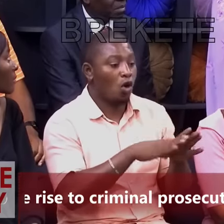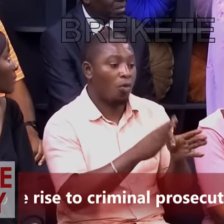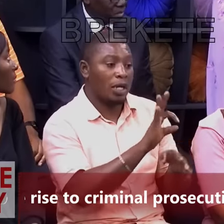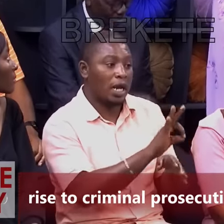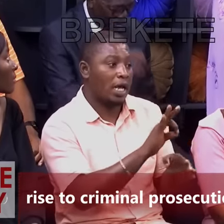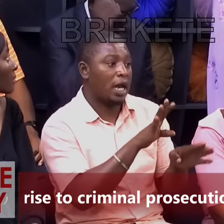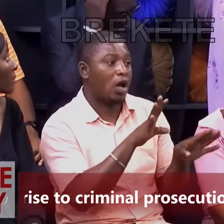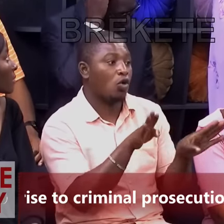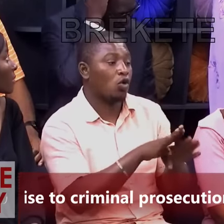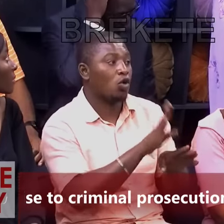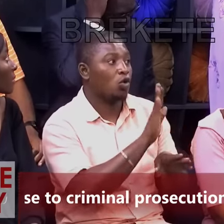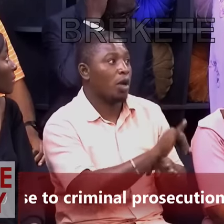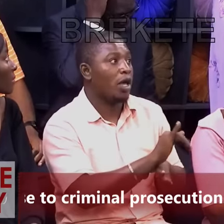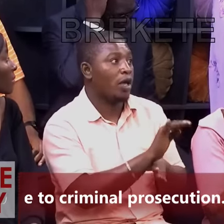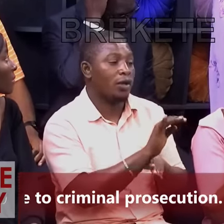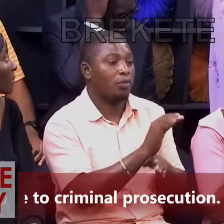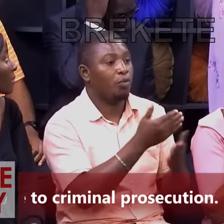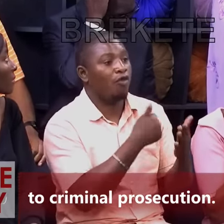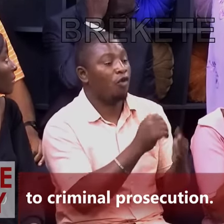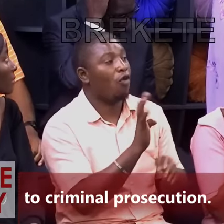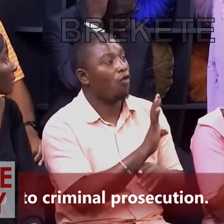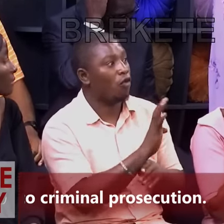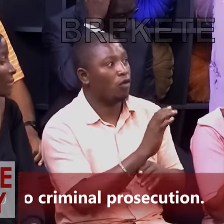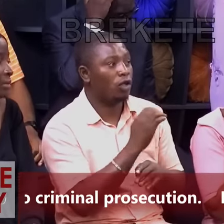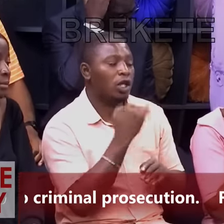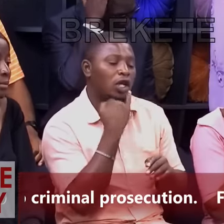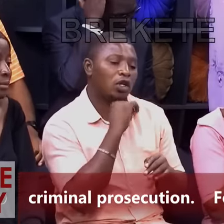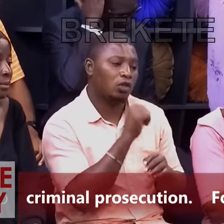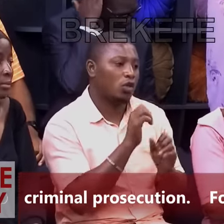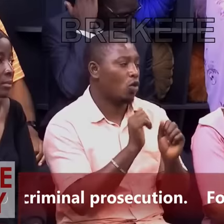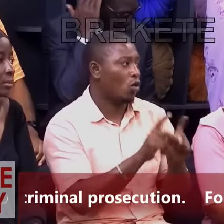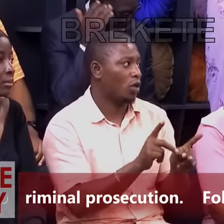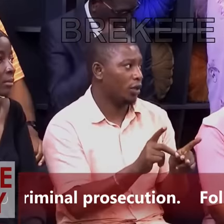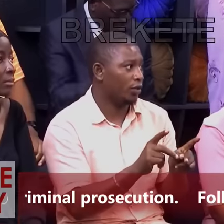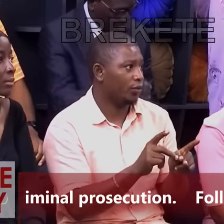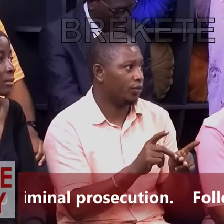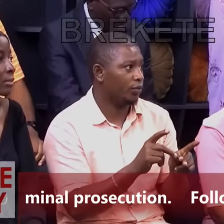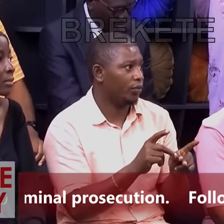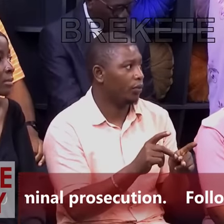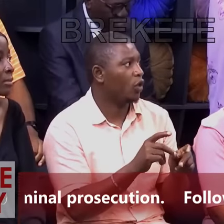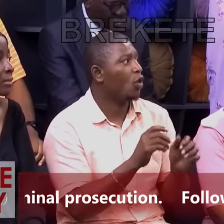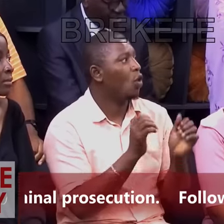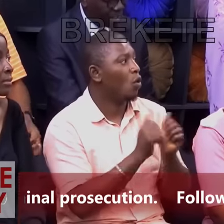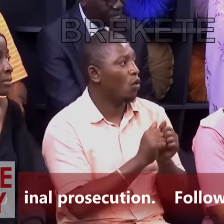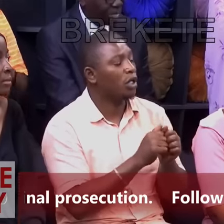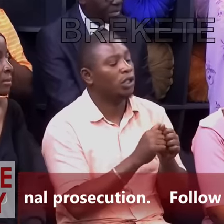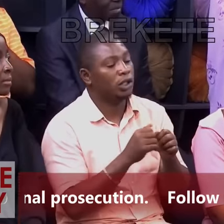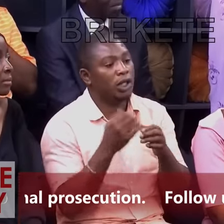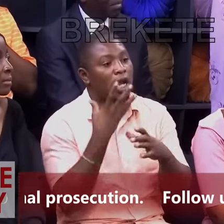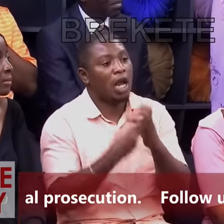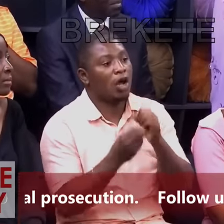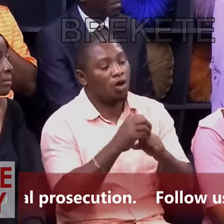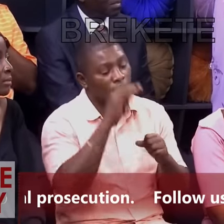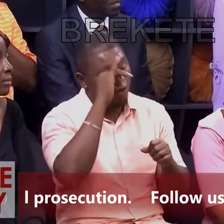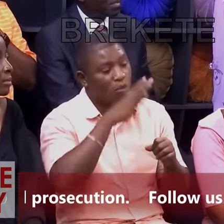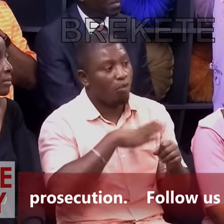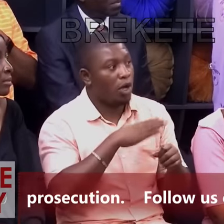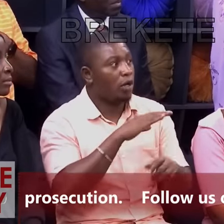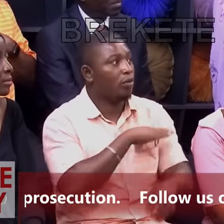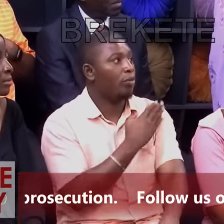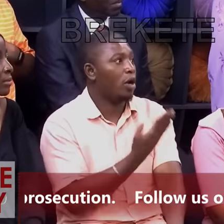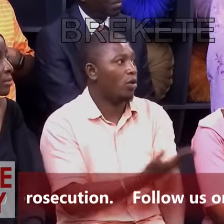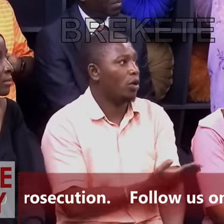supposed to be 24 hours but because of shortage of Manpower they cannot run ships so with and one person will not